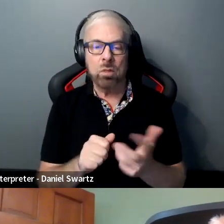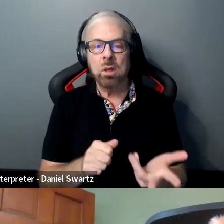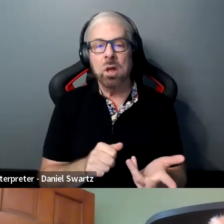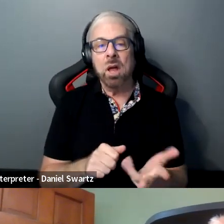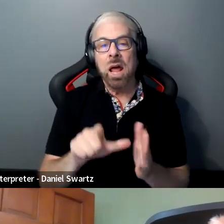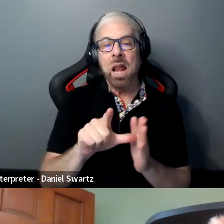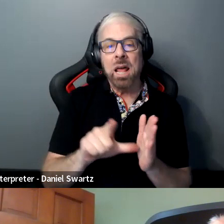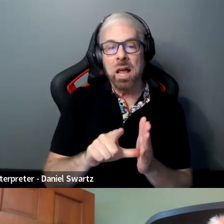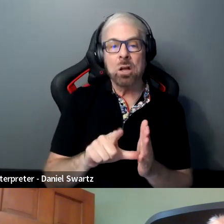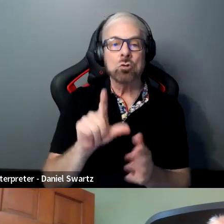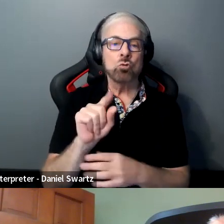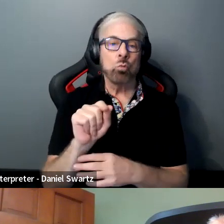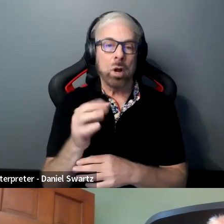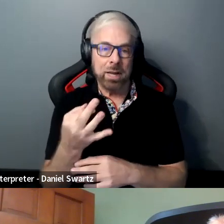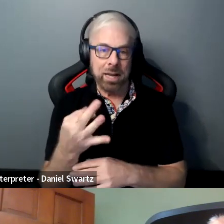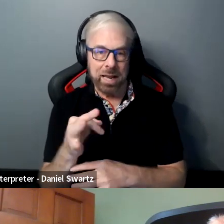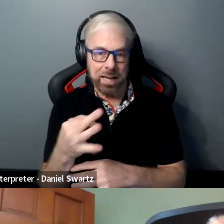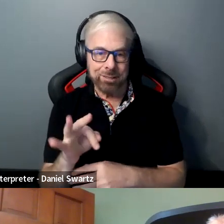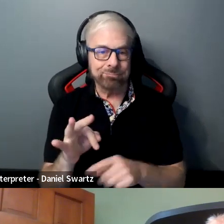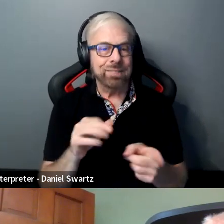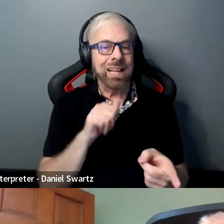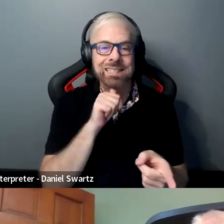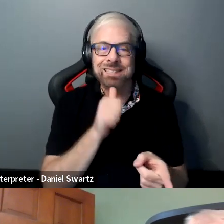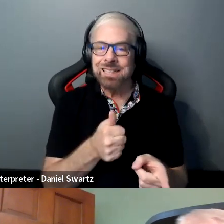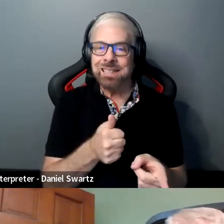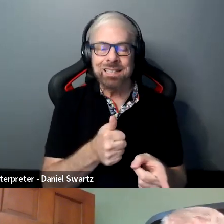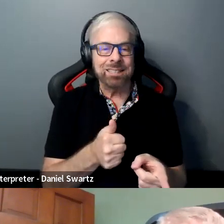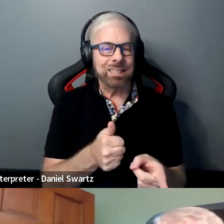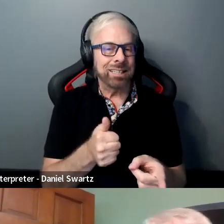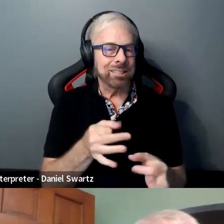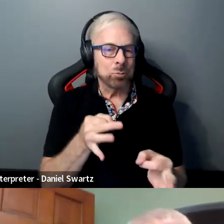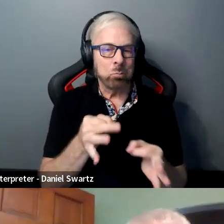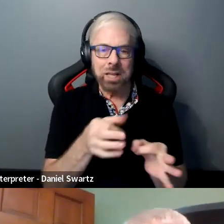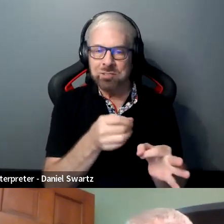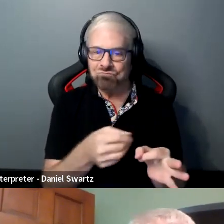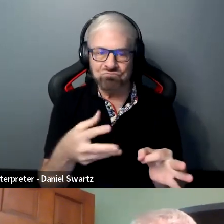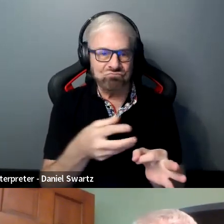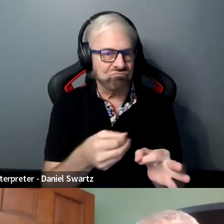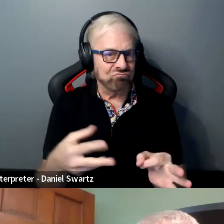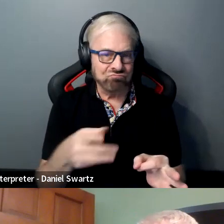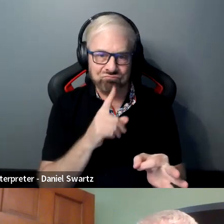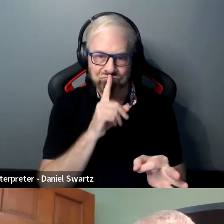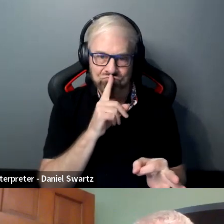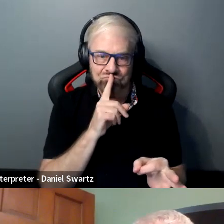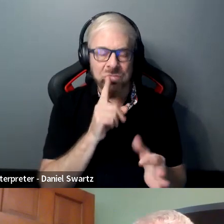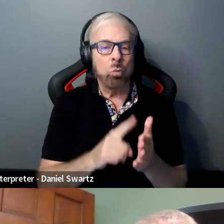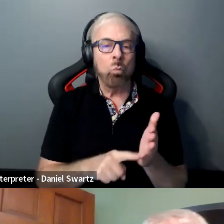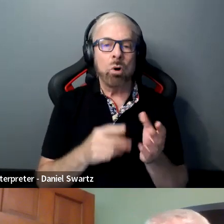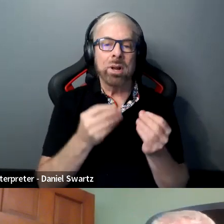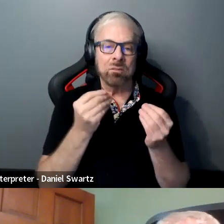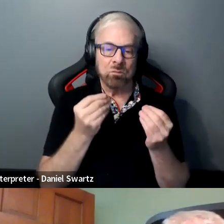legislation in 2019 didn't spell out in detail what